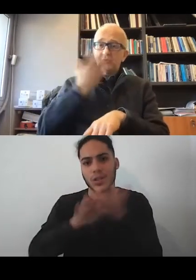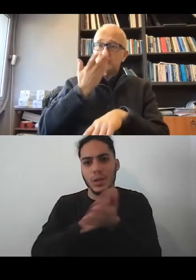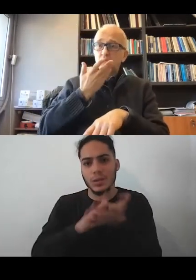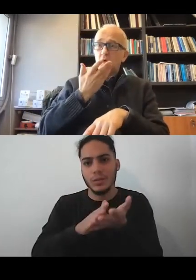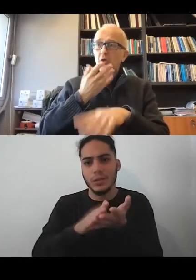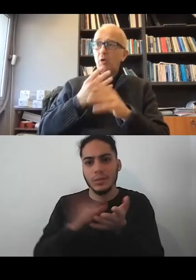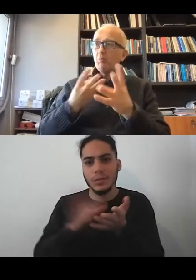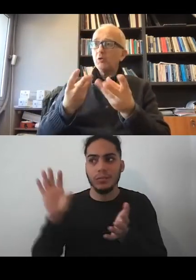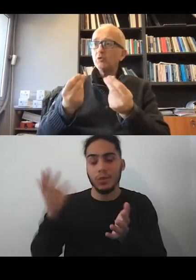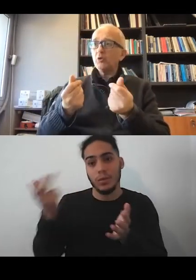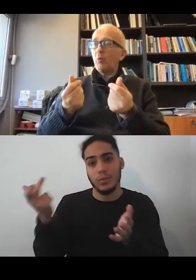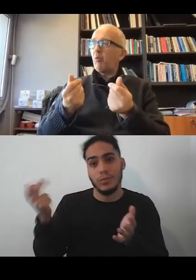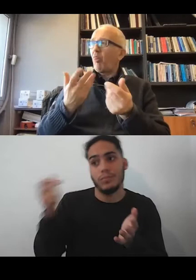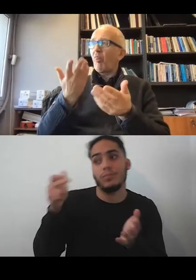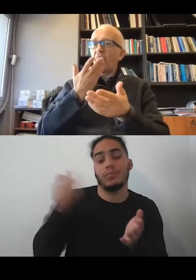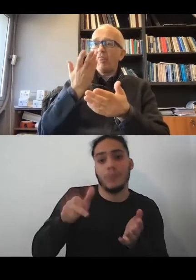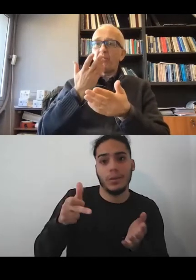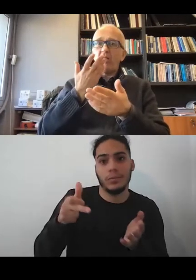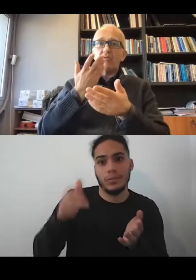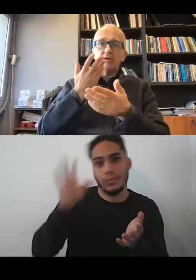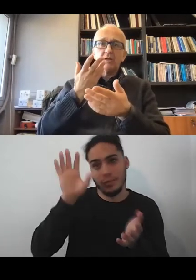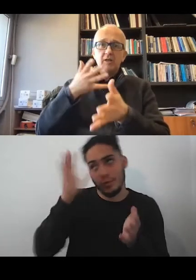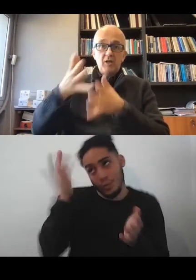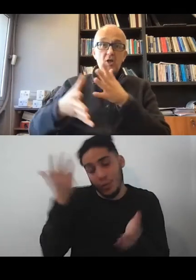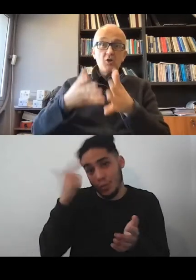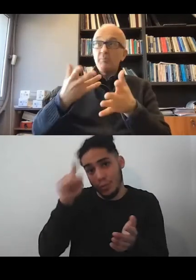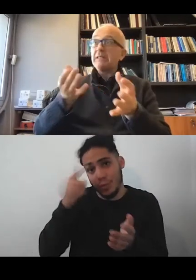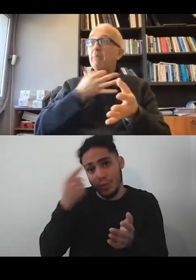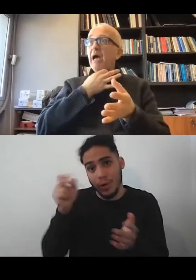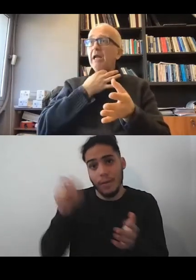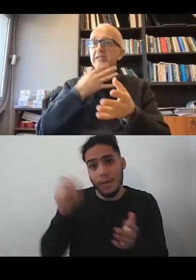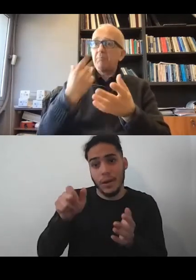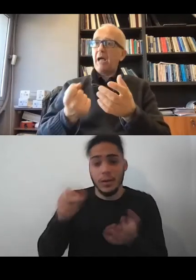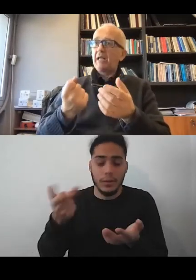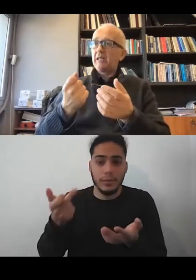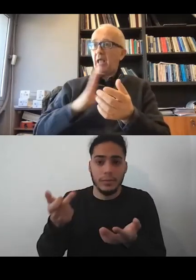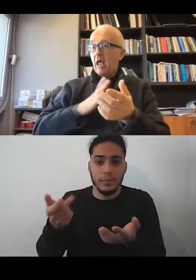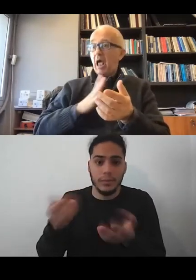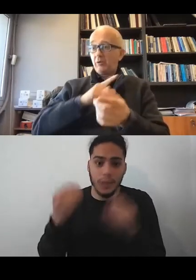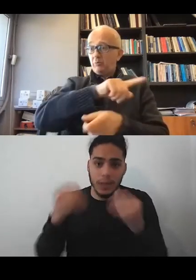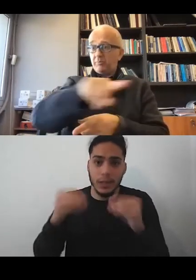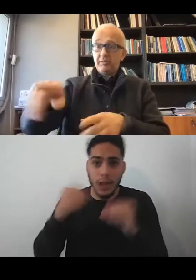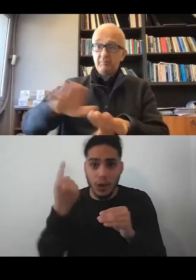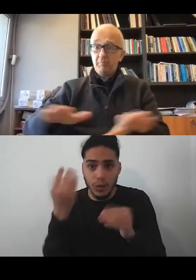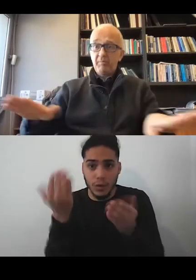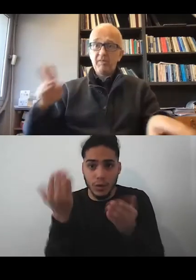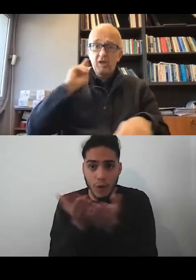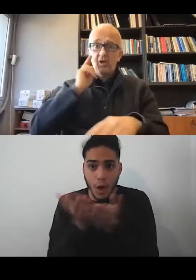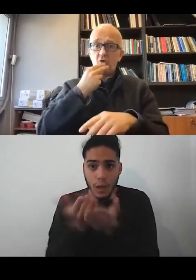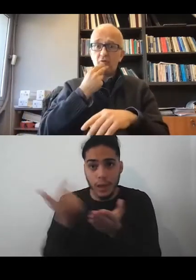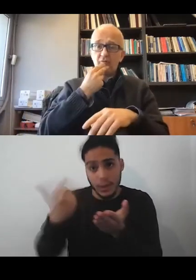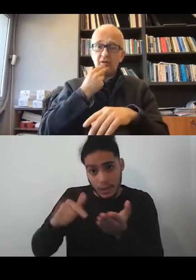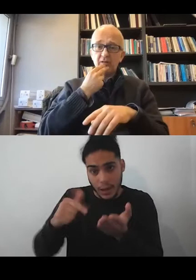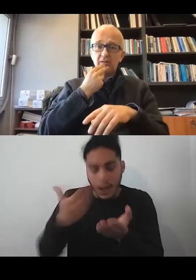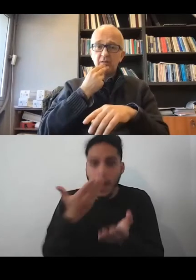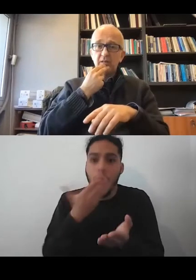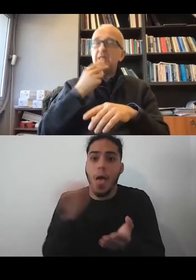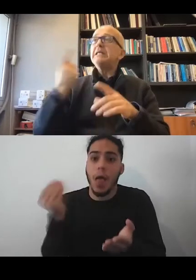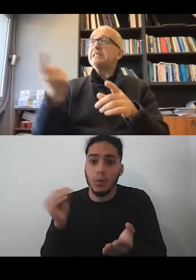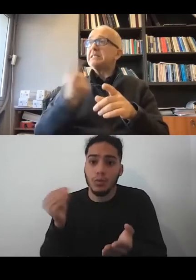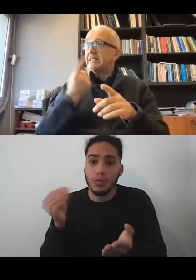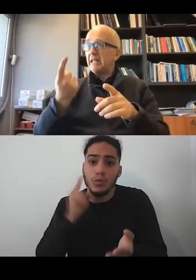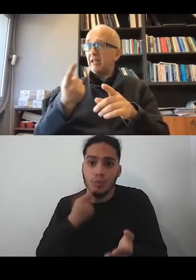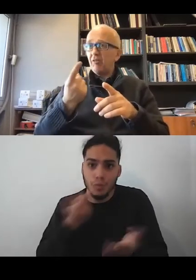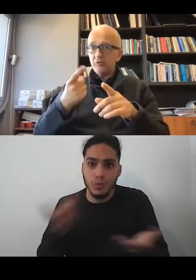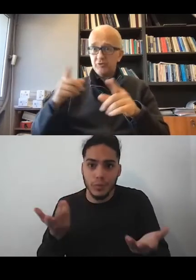the population is deaf, or there are some deaf students, he will have a problem because he